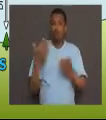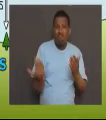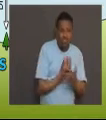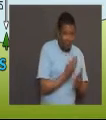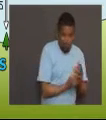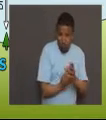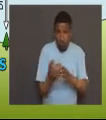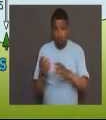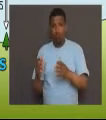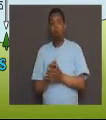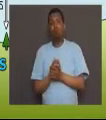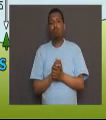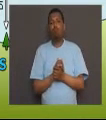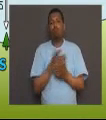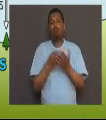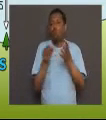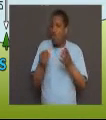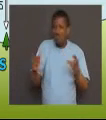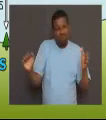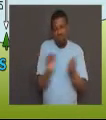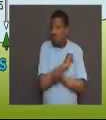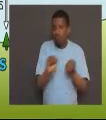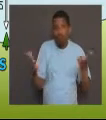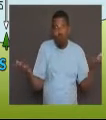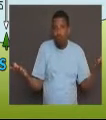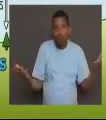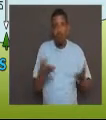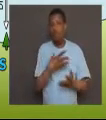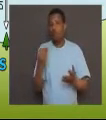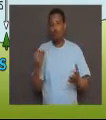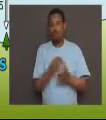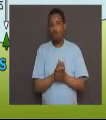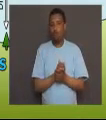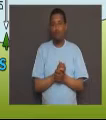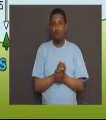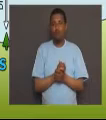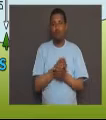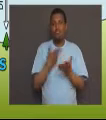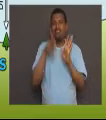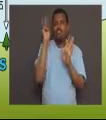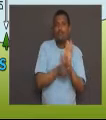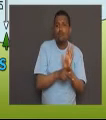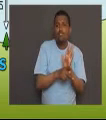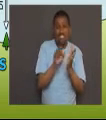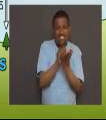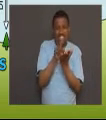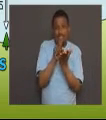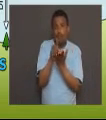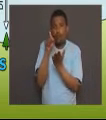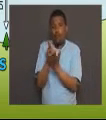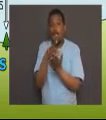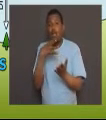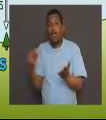waters, and soils. And it kills insects